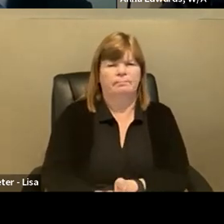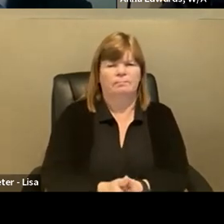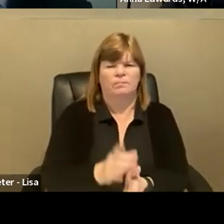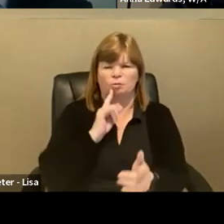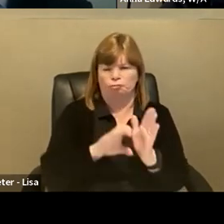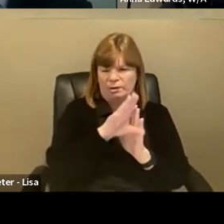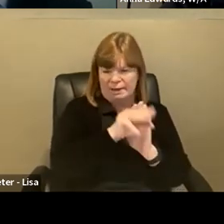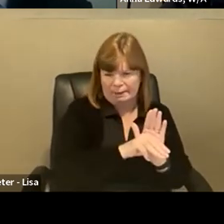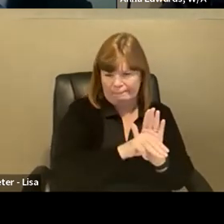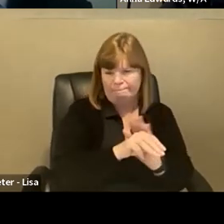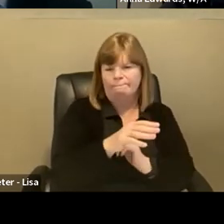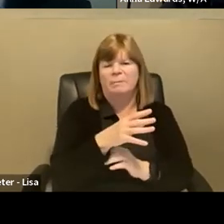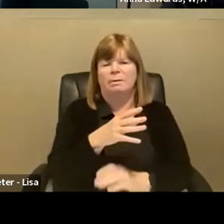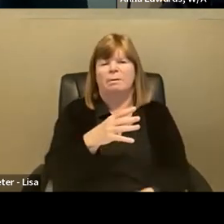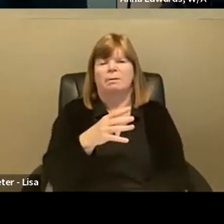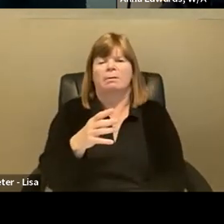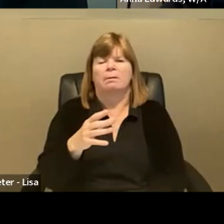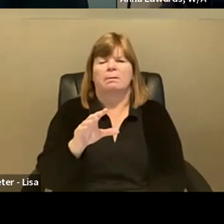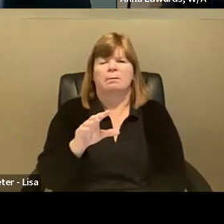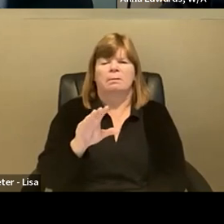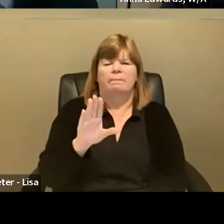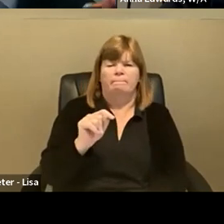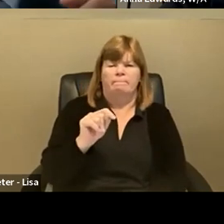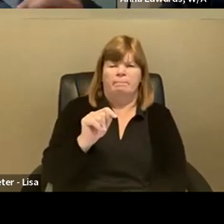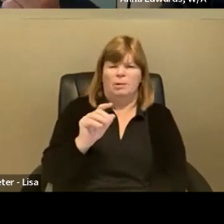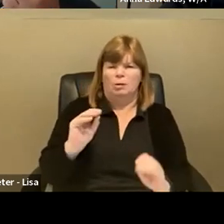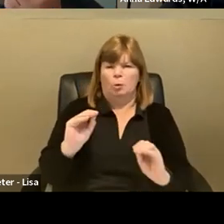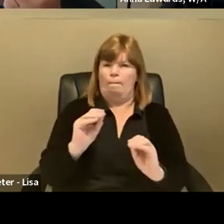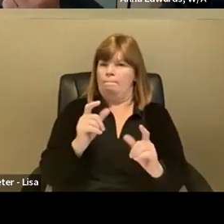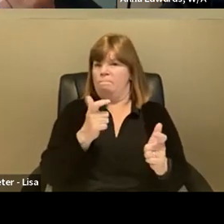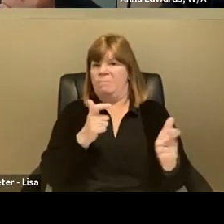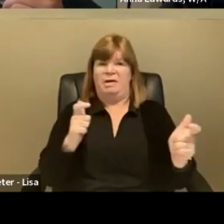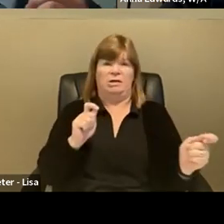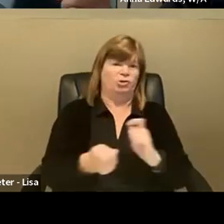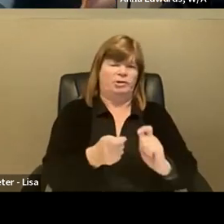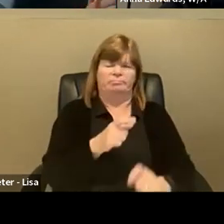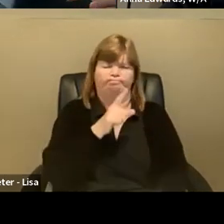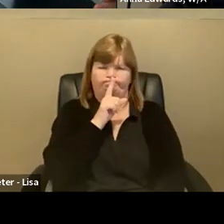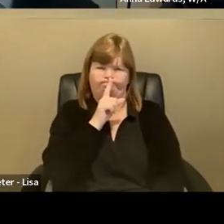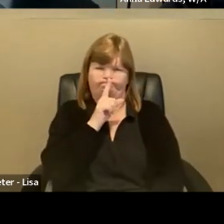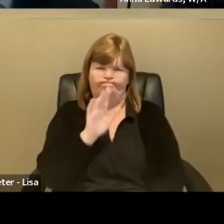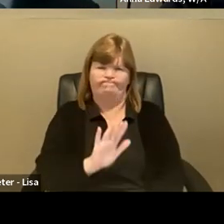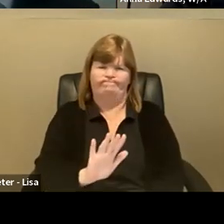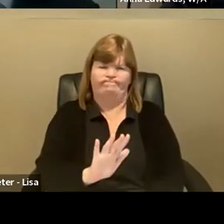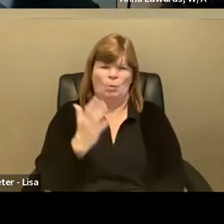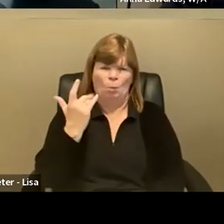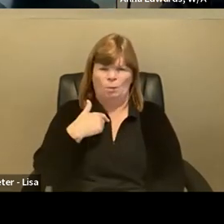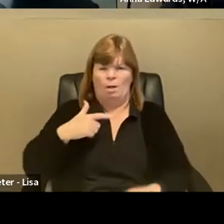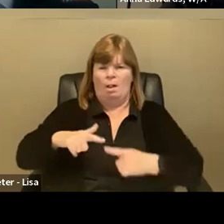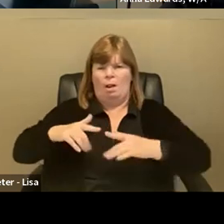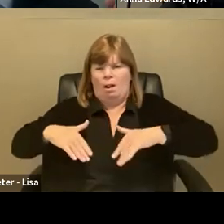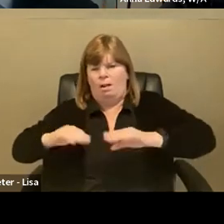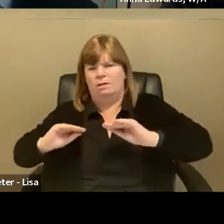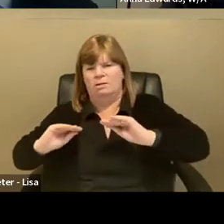curriculum, and but no main changes, because we have not taught the things that